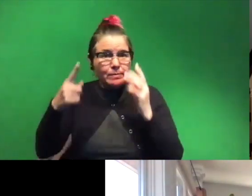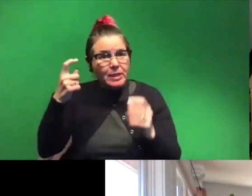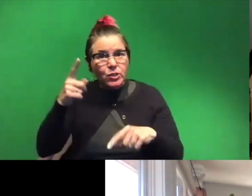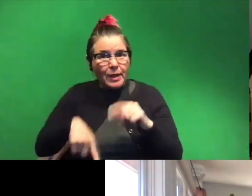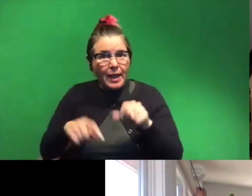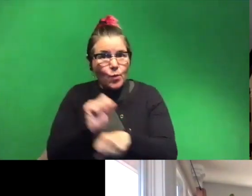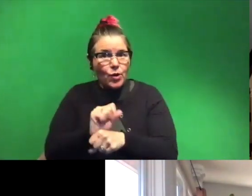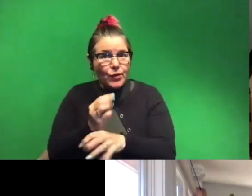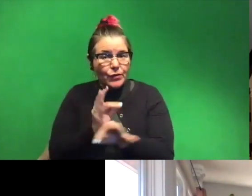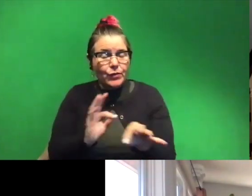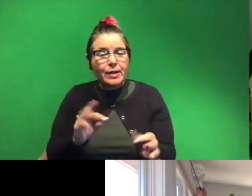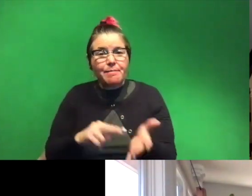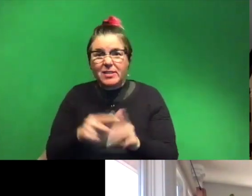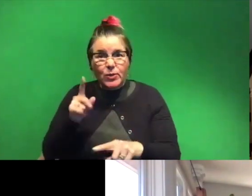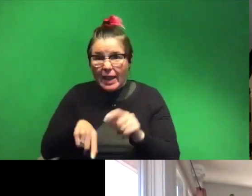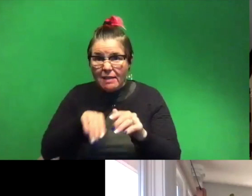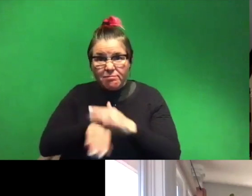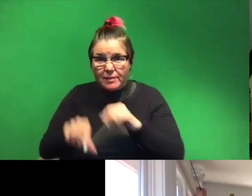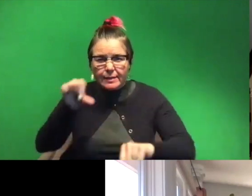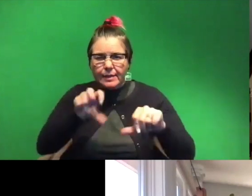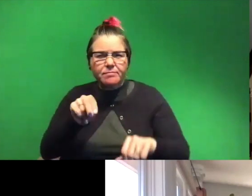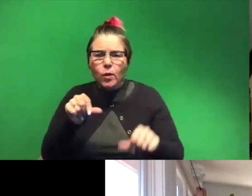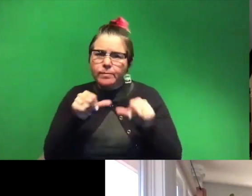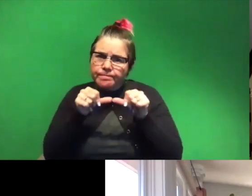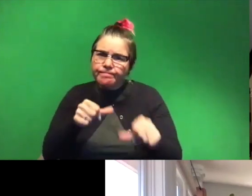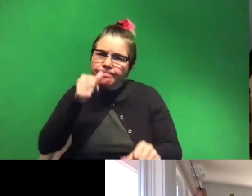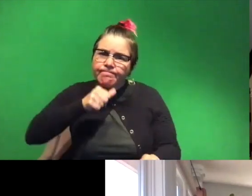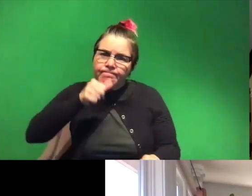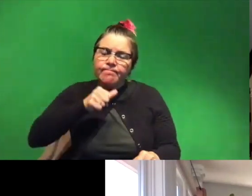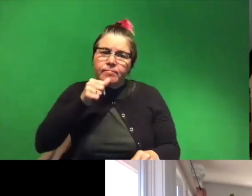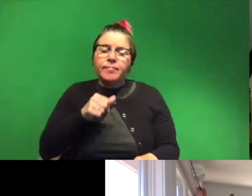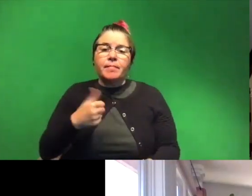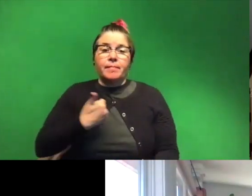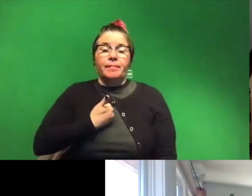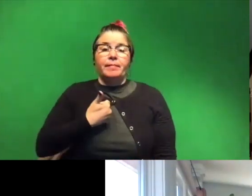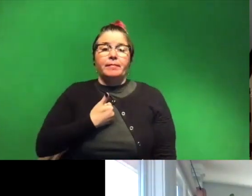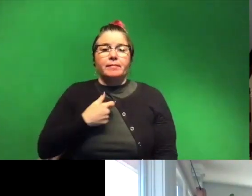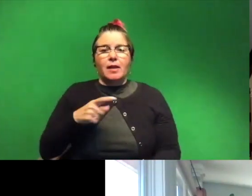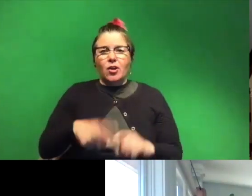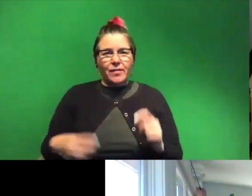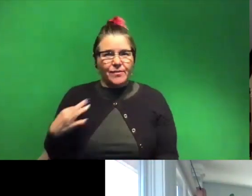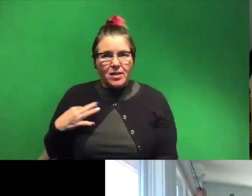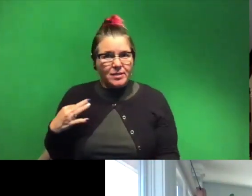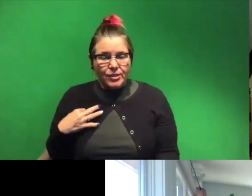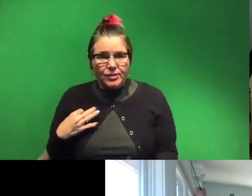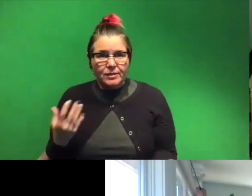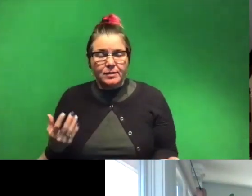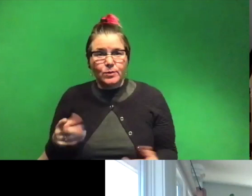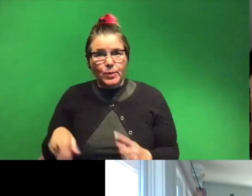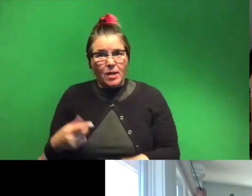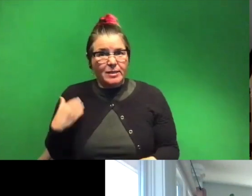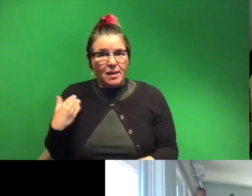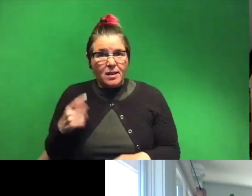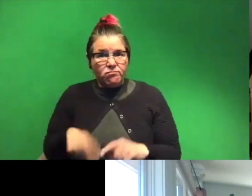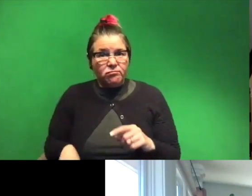free does not mean that you're not going to get in. Like, persevere. I couldn't volunteer when I was younger,